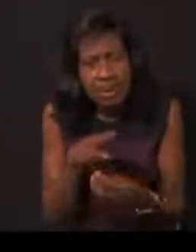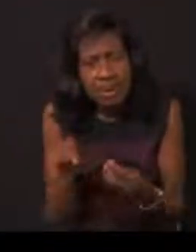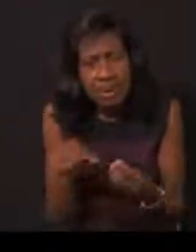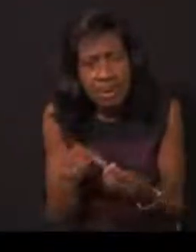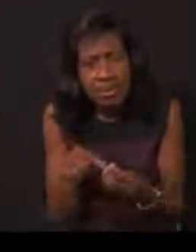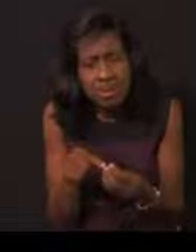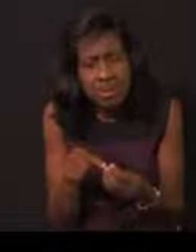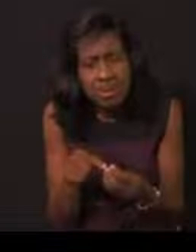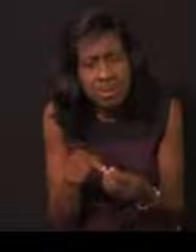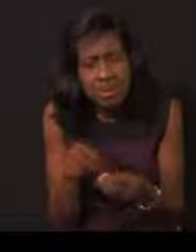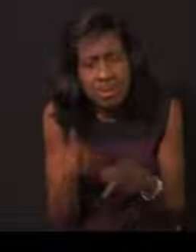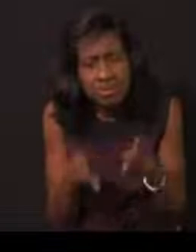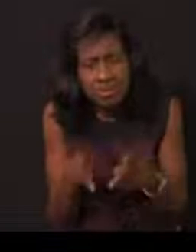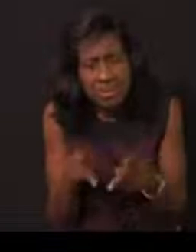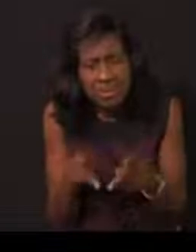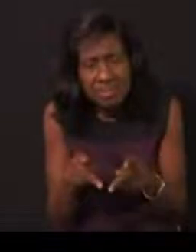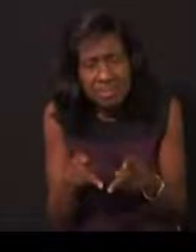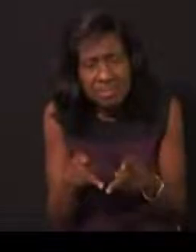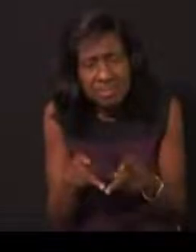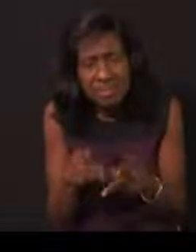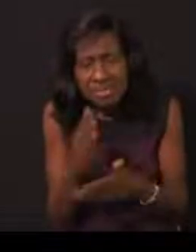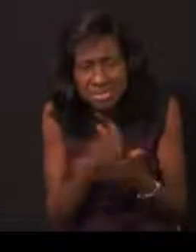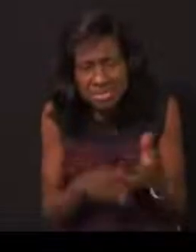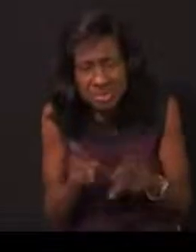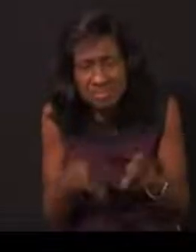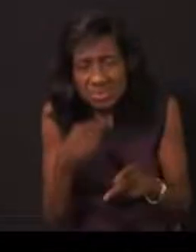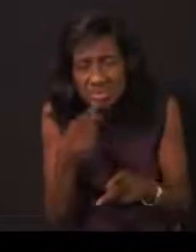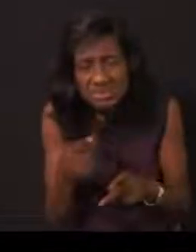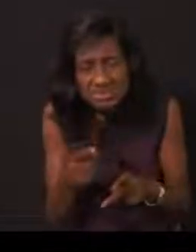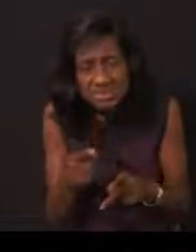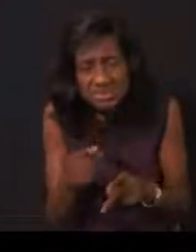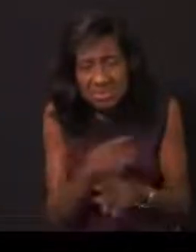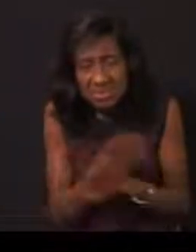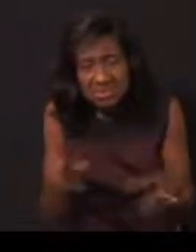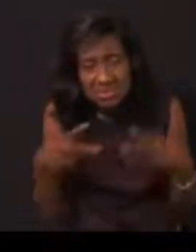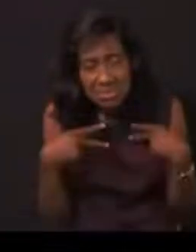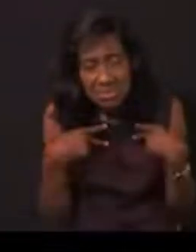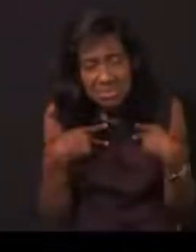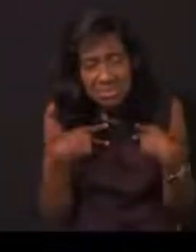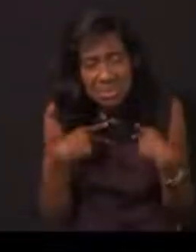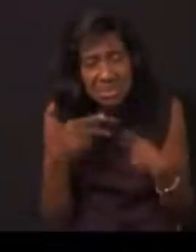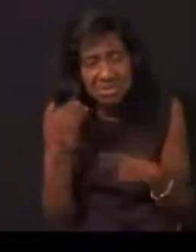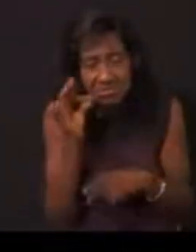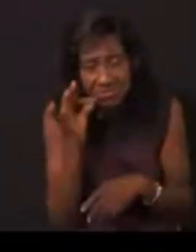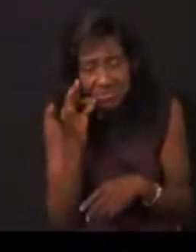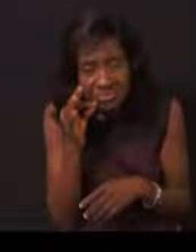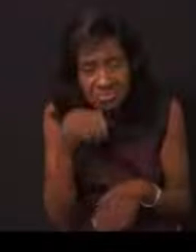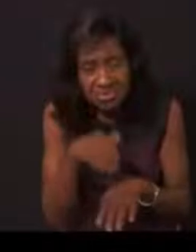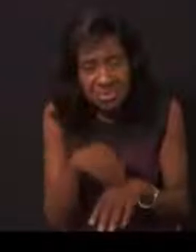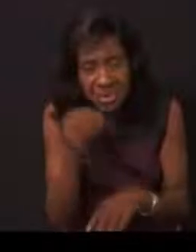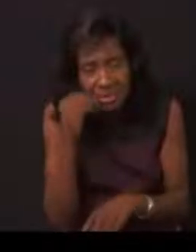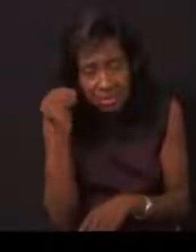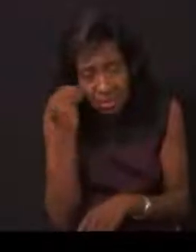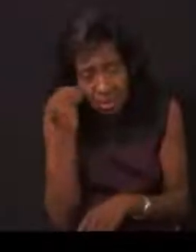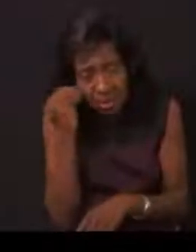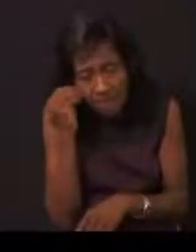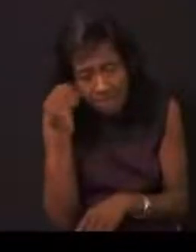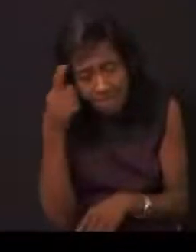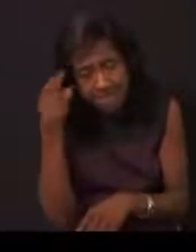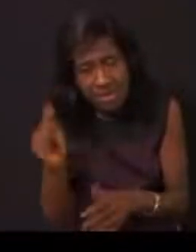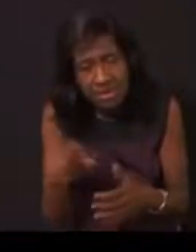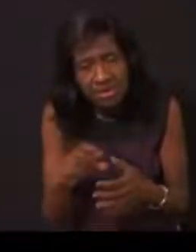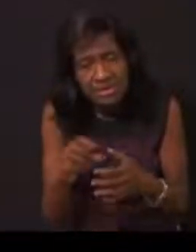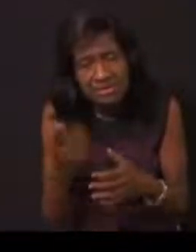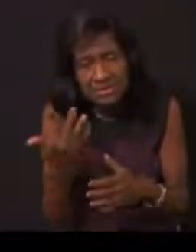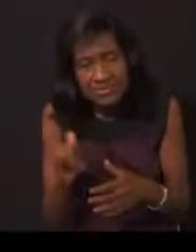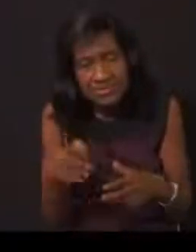stuck, not getting groceries, not getting support, especially people who are in low paid jobs or who are self-employed and can't go to work,